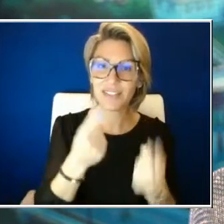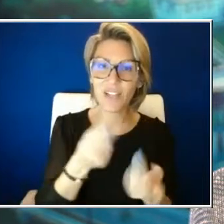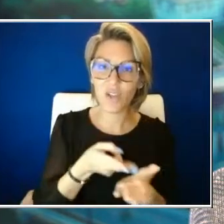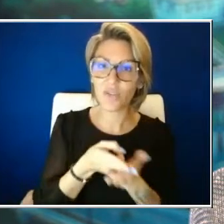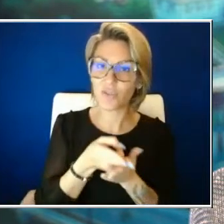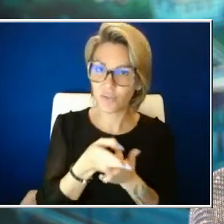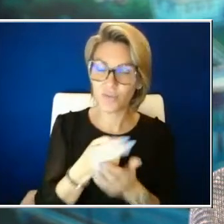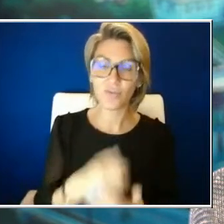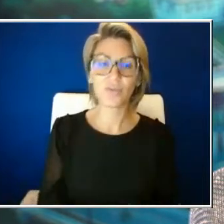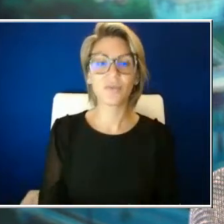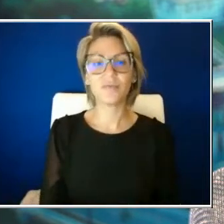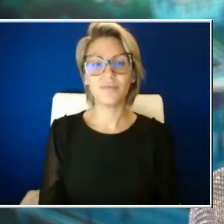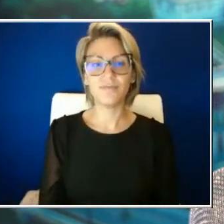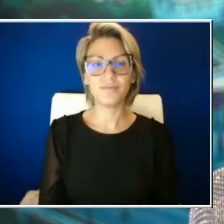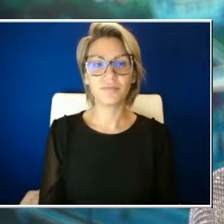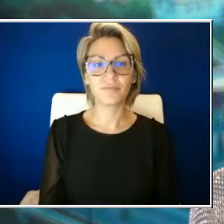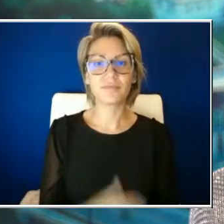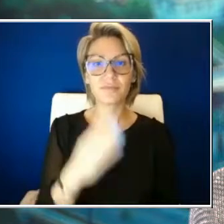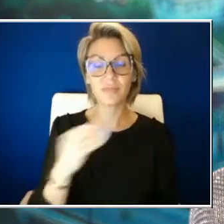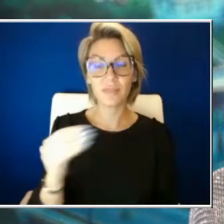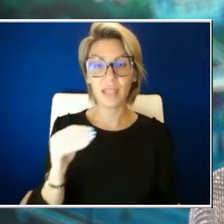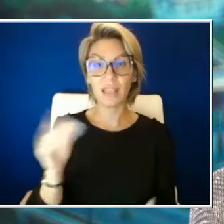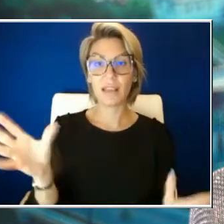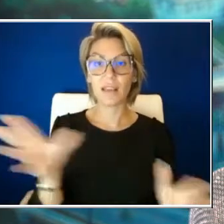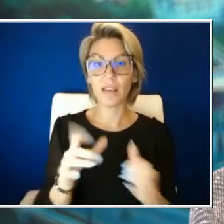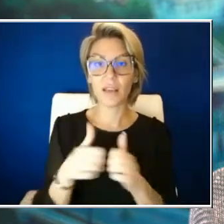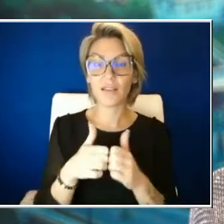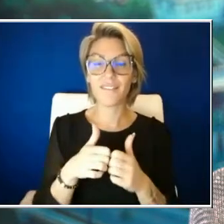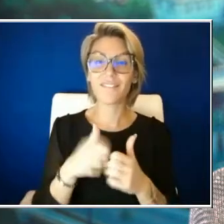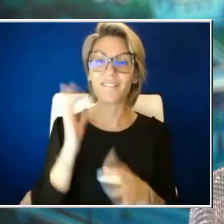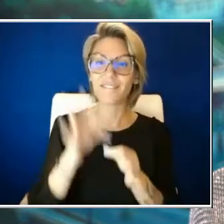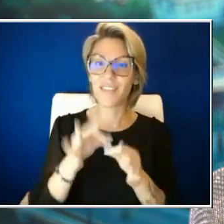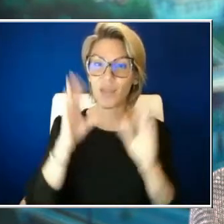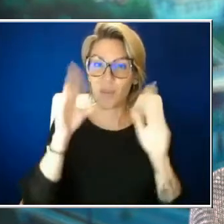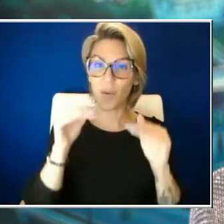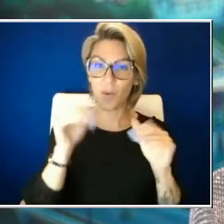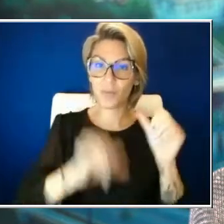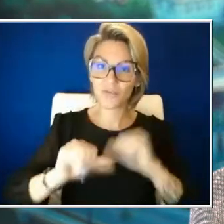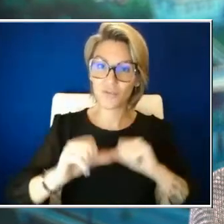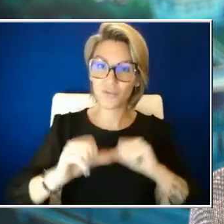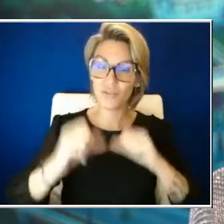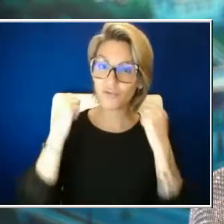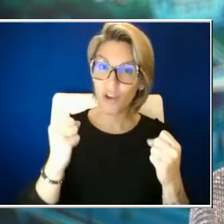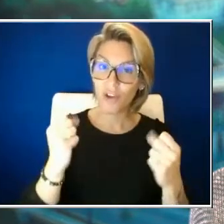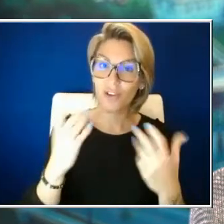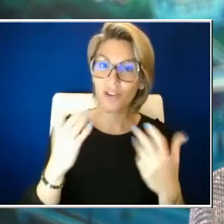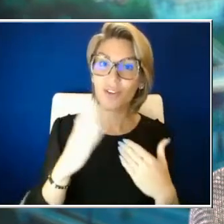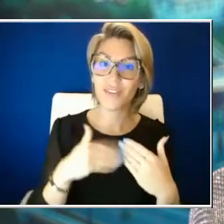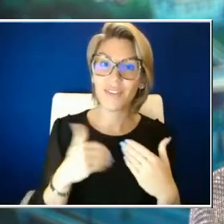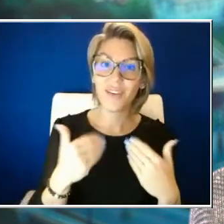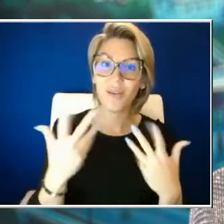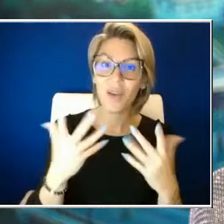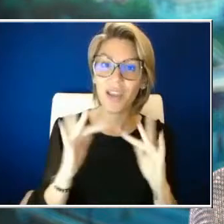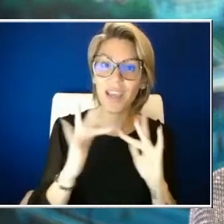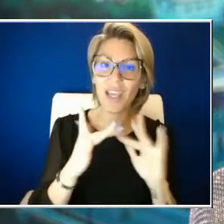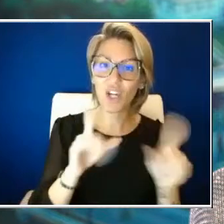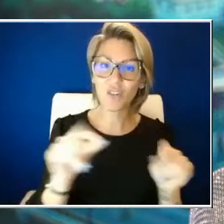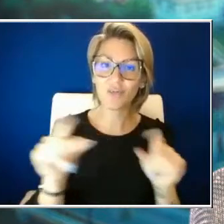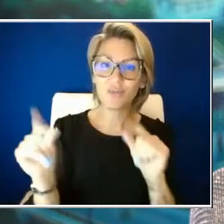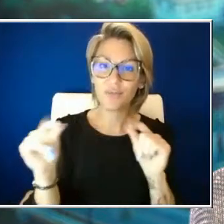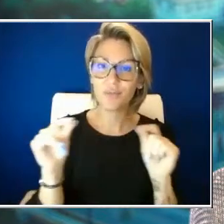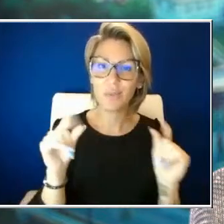and that the combination of faith, hope, and science is far stronger than what internet rumors can ever try to